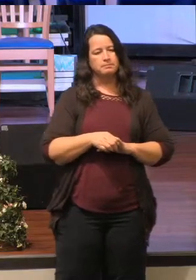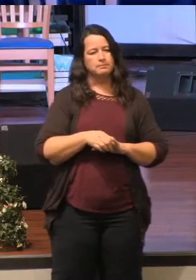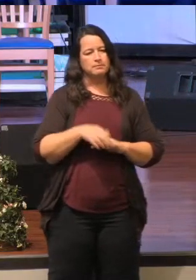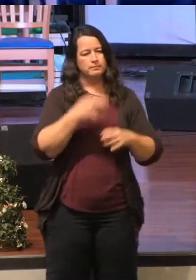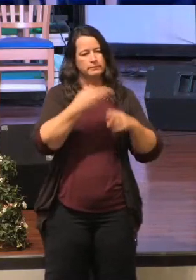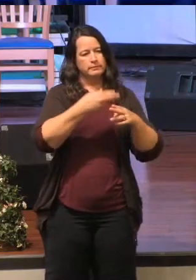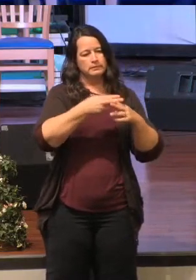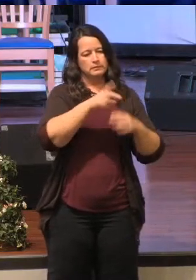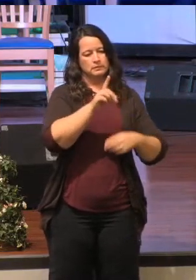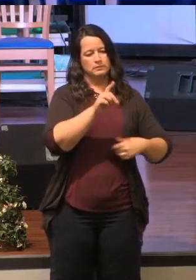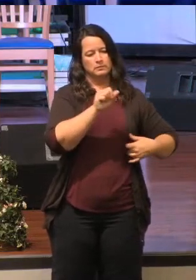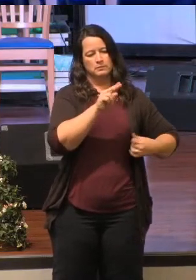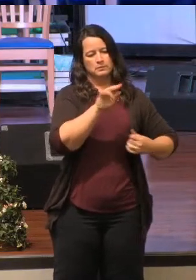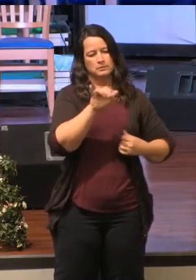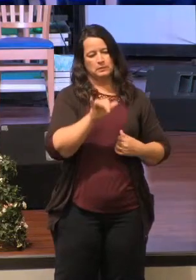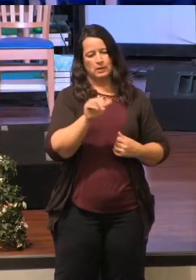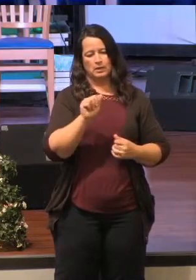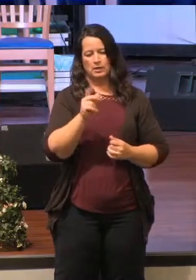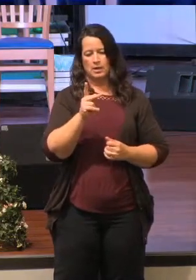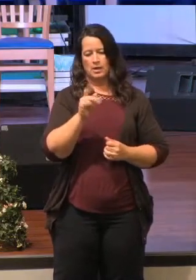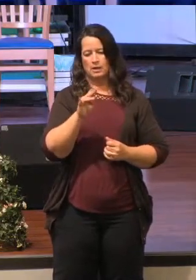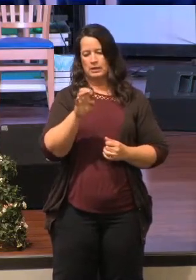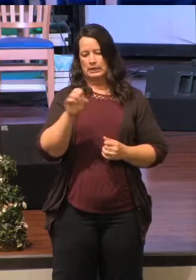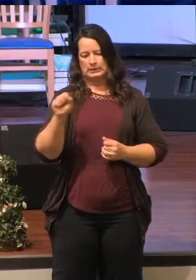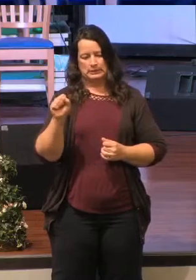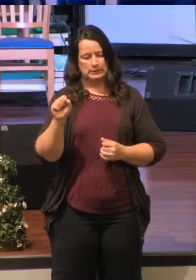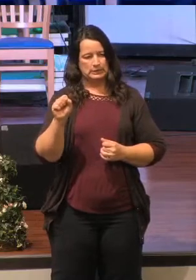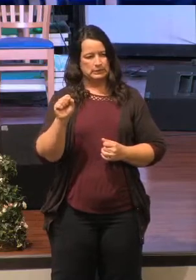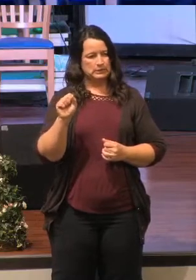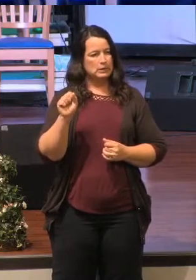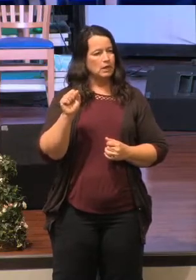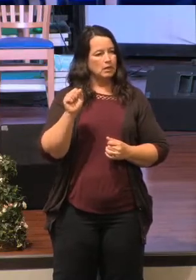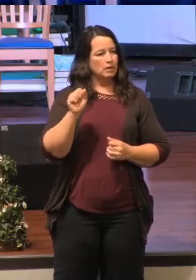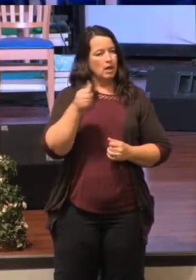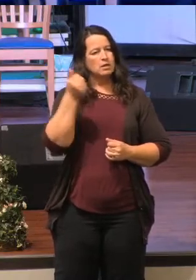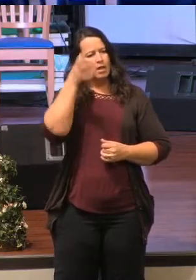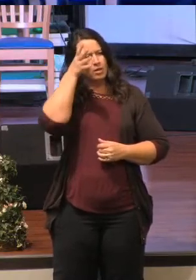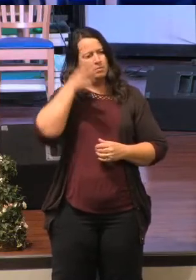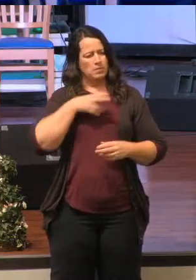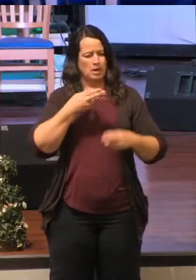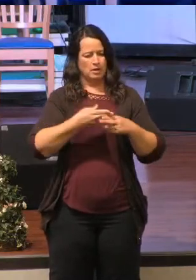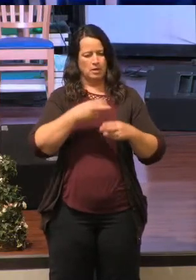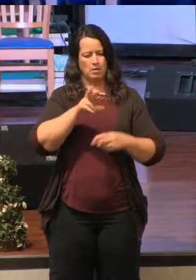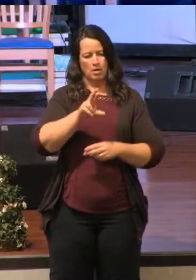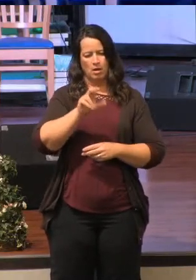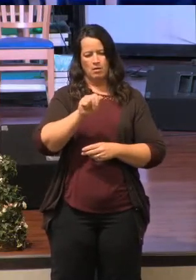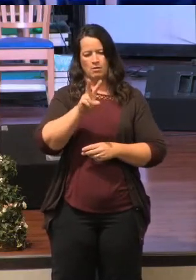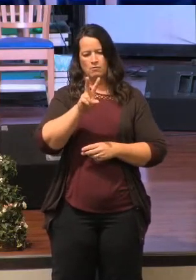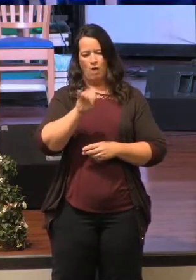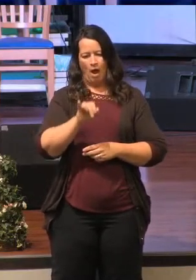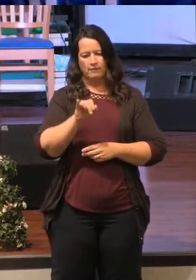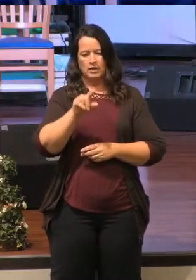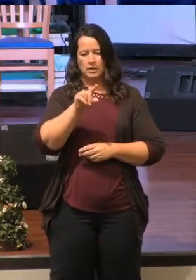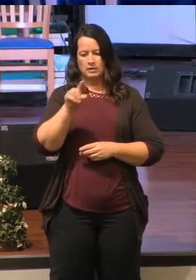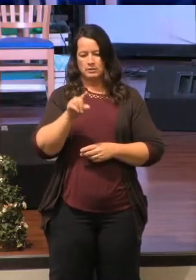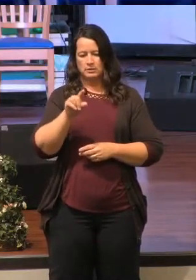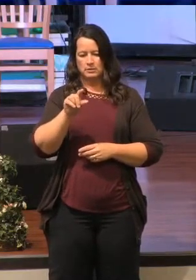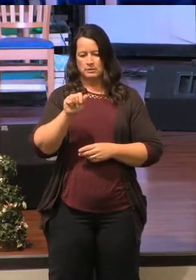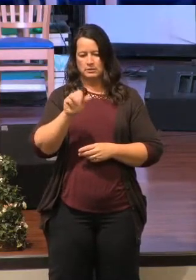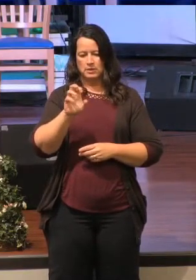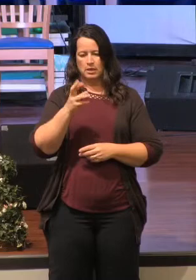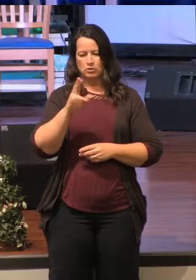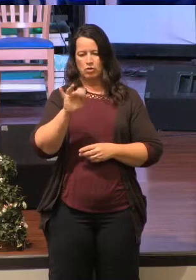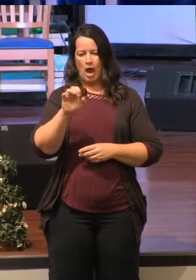us. Robbie Zacharias is among them. It's heartbreaking. I was just looking at a book that he wrote in my